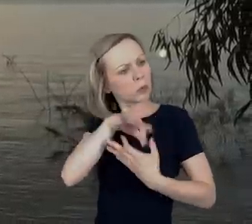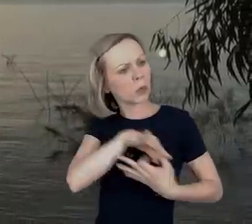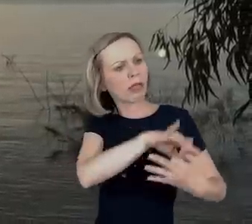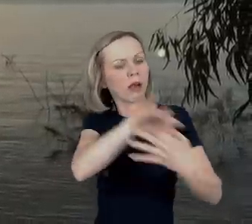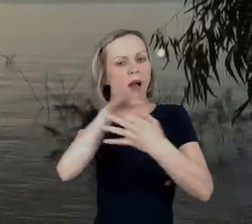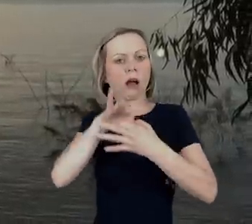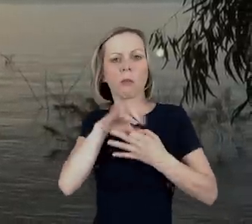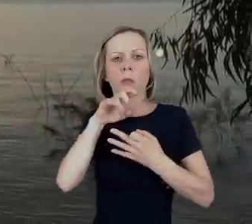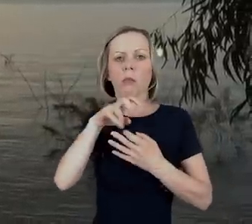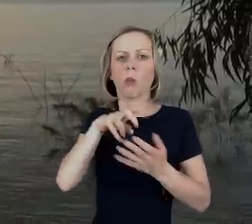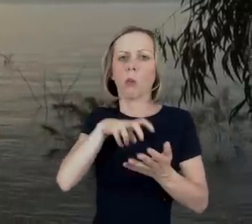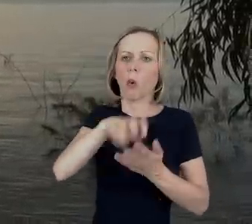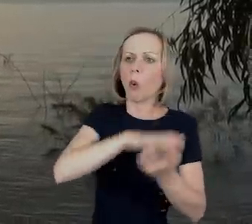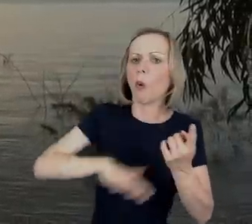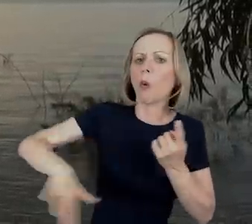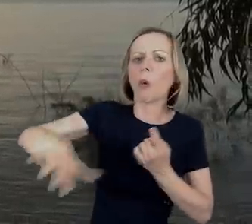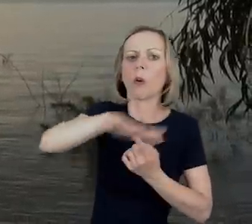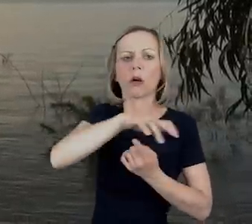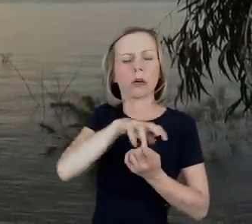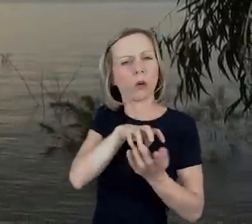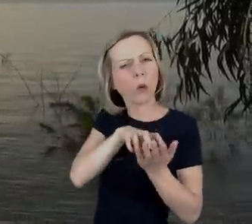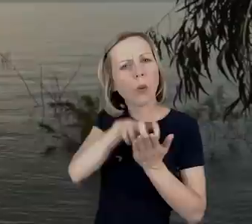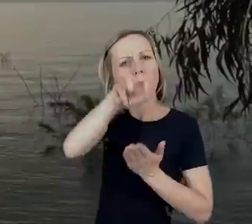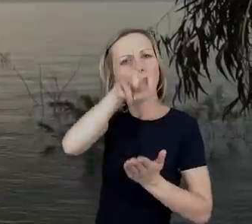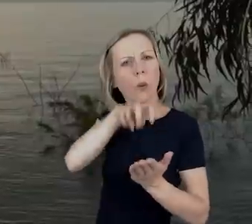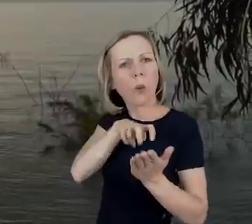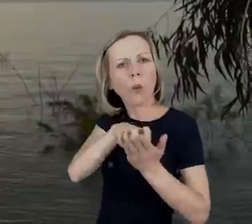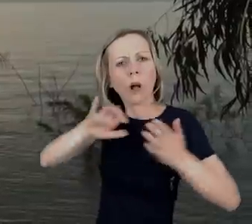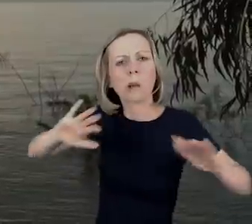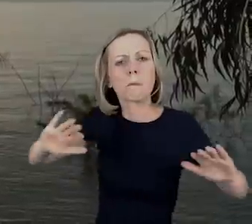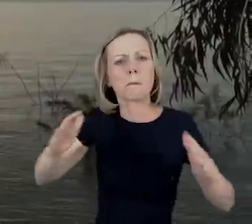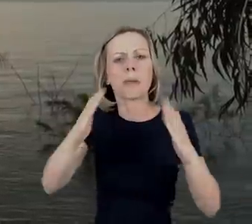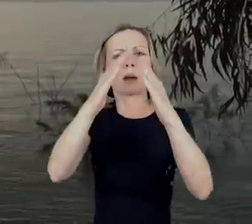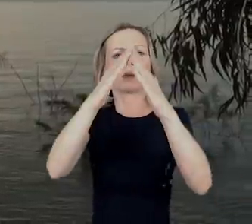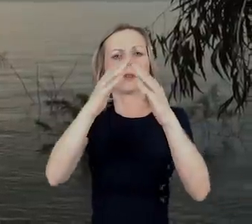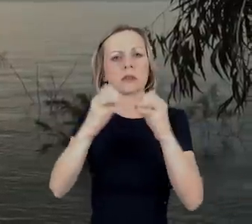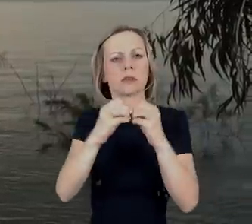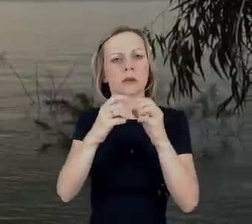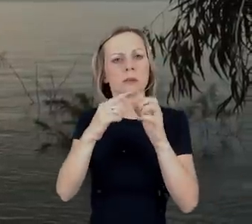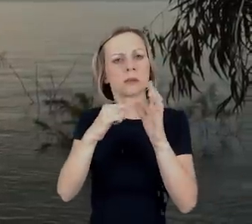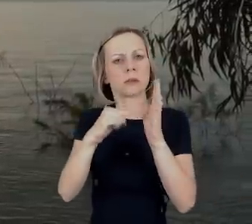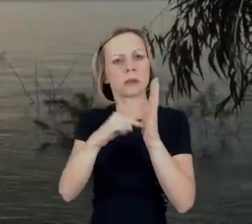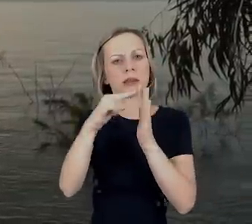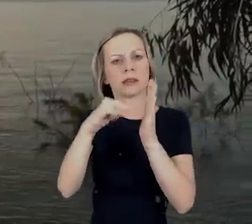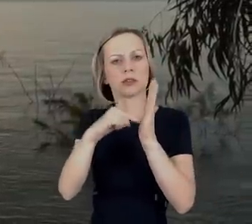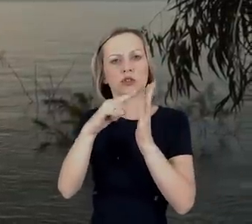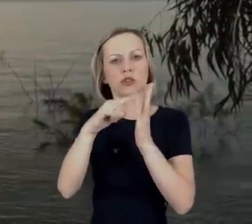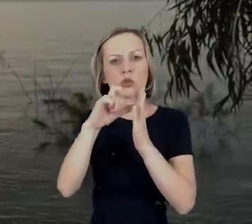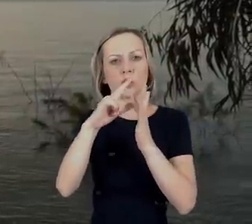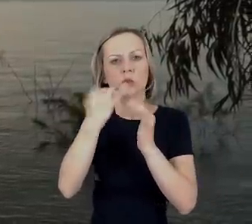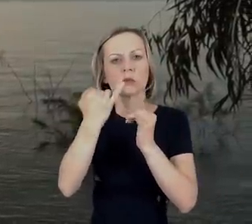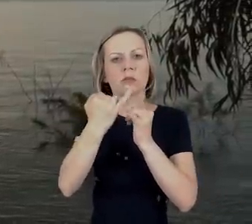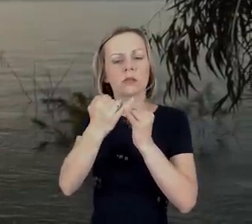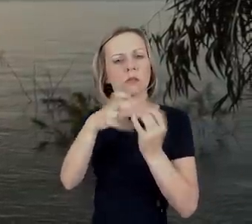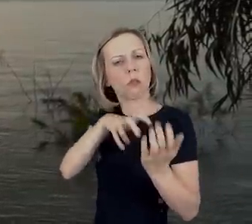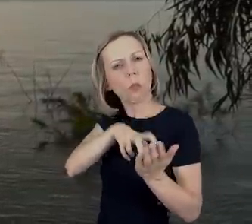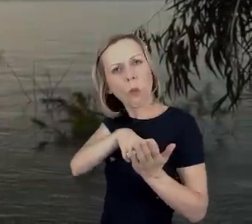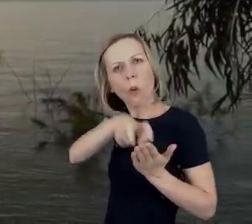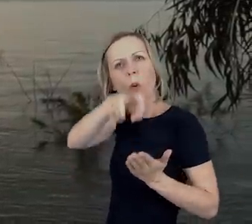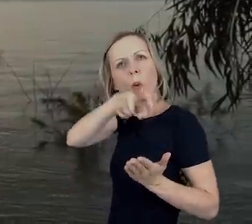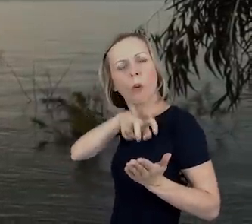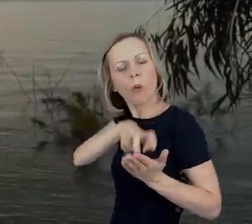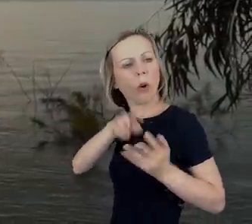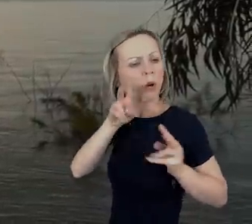and walking up onto the Mount of Beatitudes. As I walked up that steep hill and looked